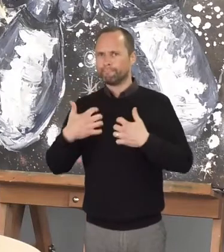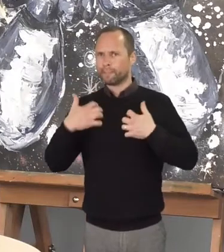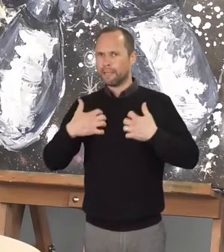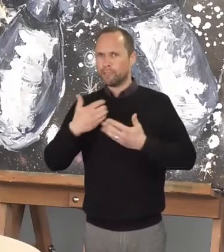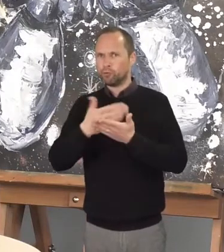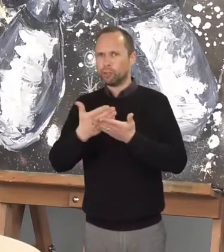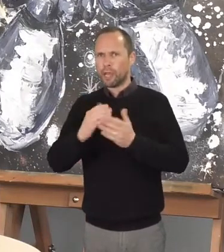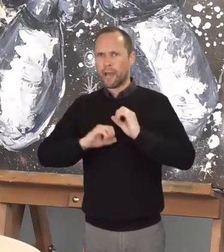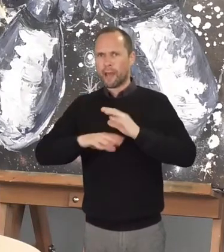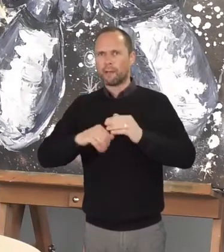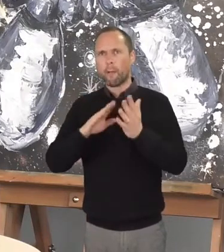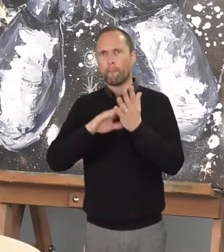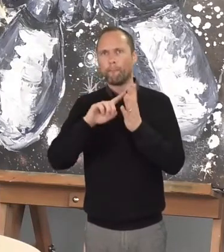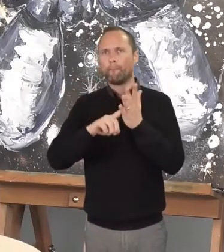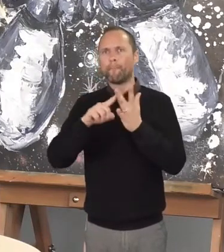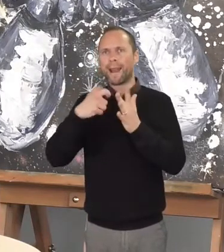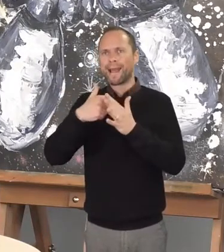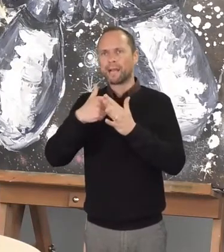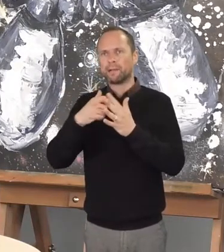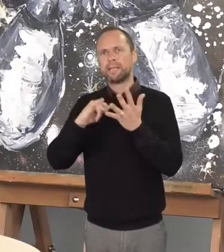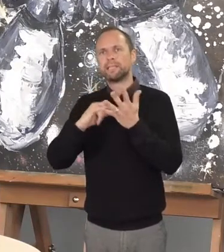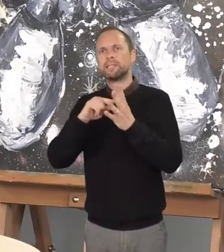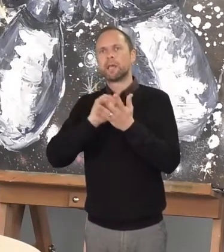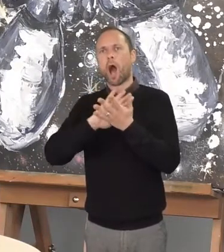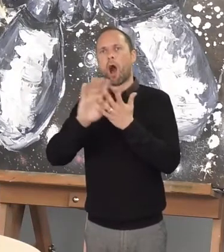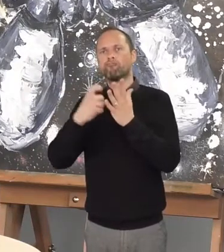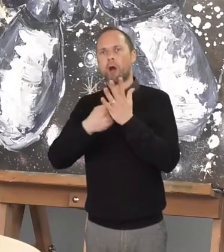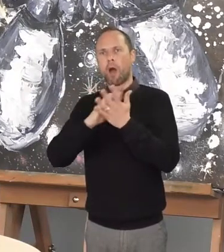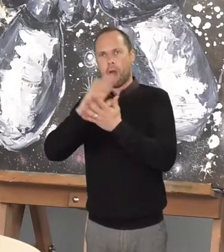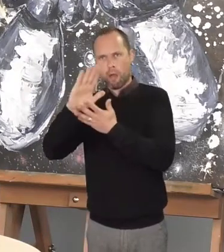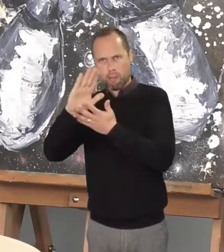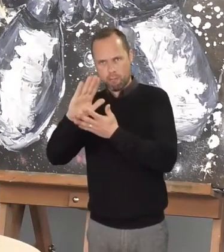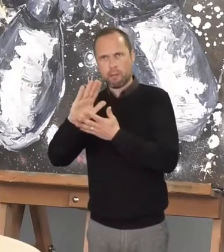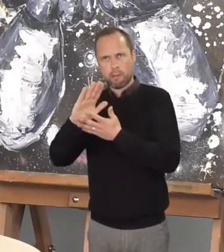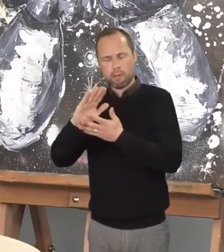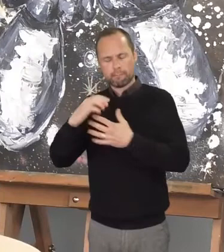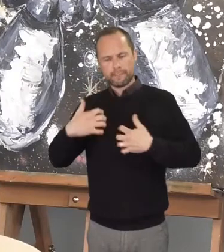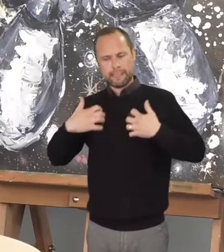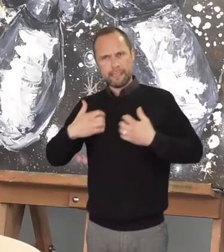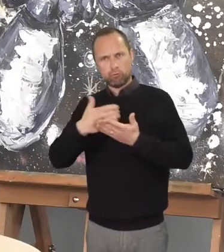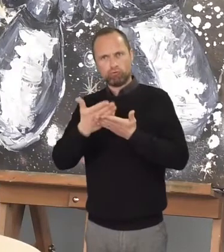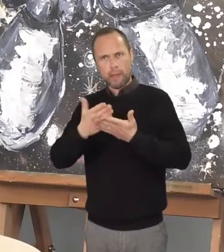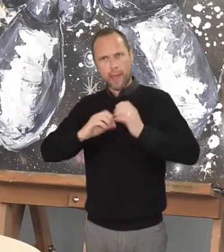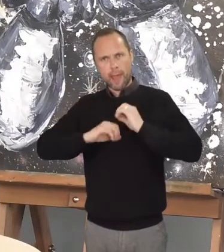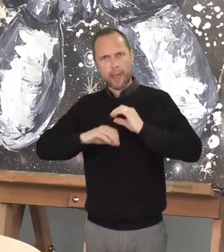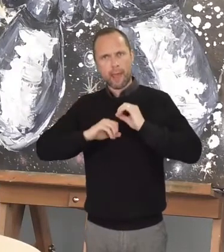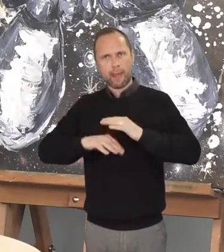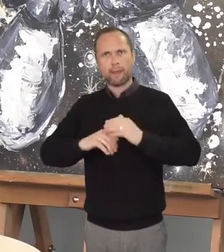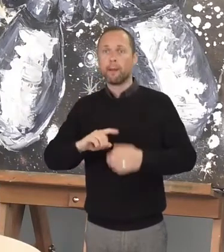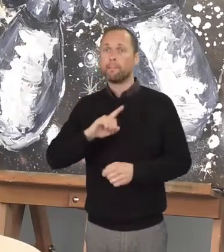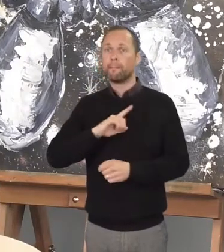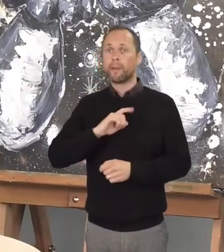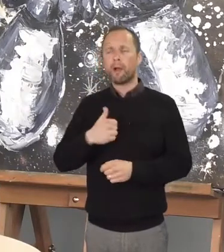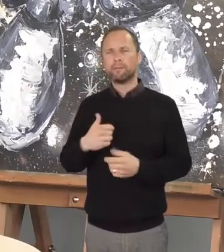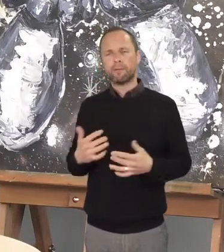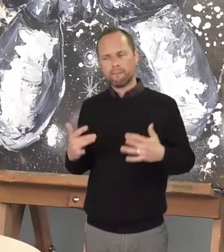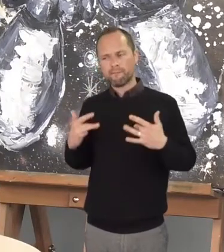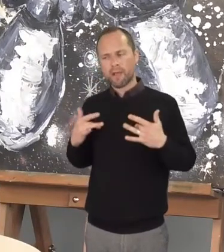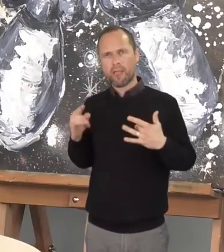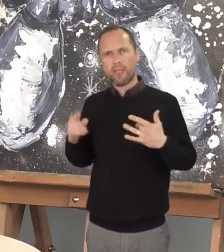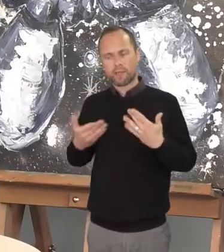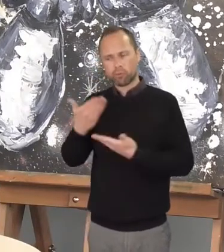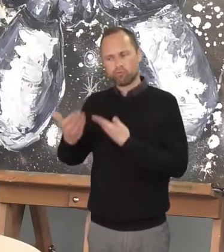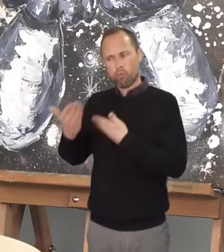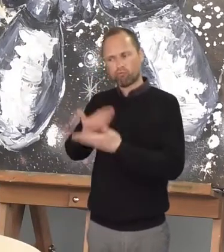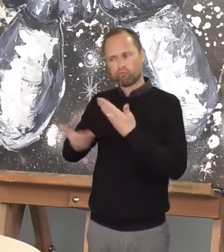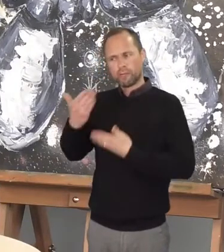was the story of Malik and Sarah. And I suppose that I was so keen to share it because I think it's one that we've probably got a better understanding of